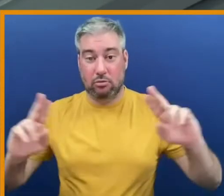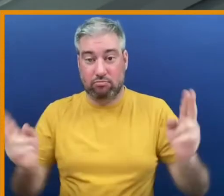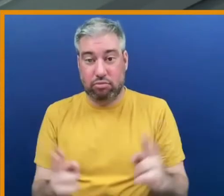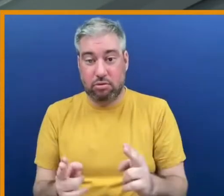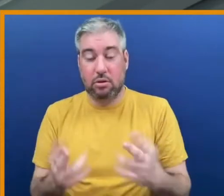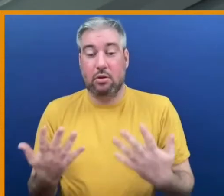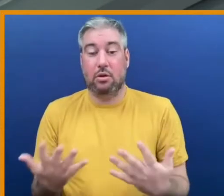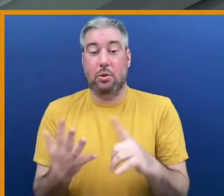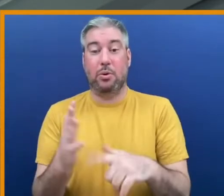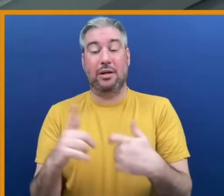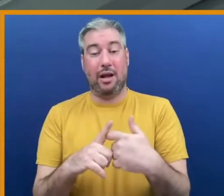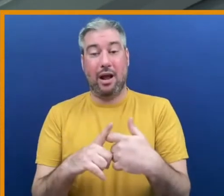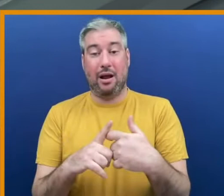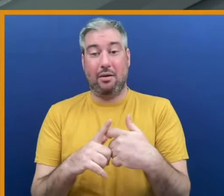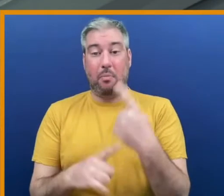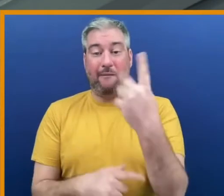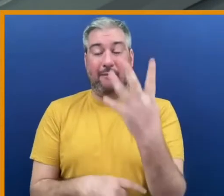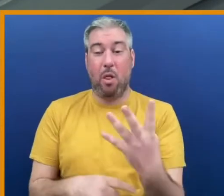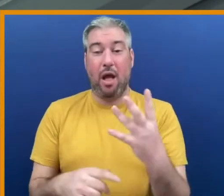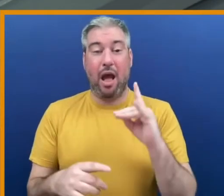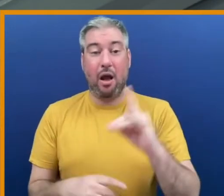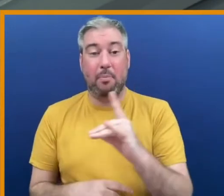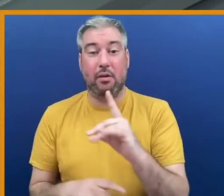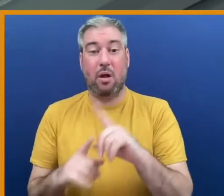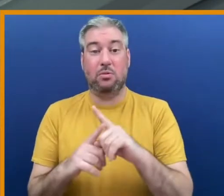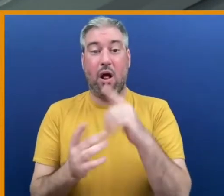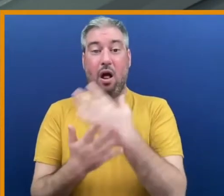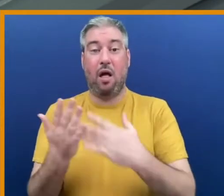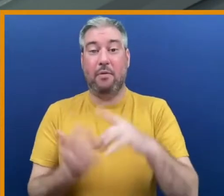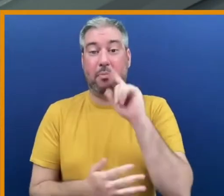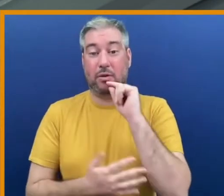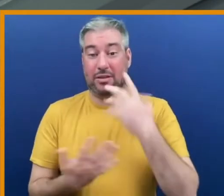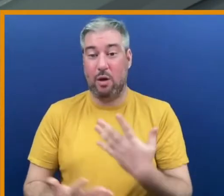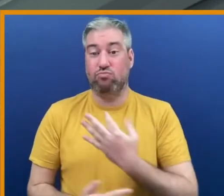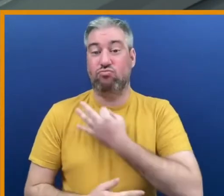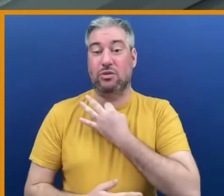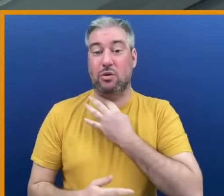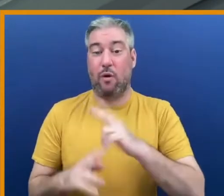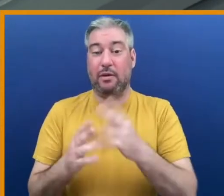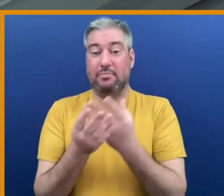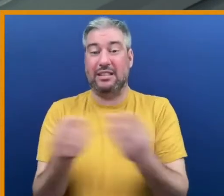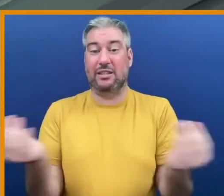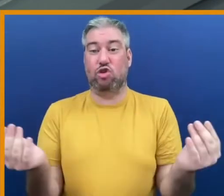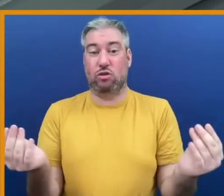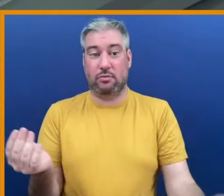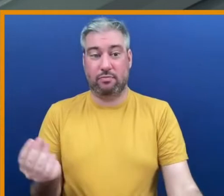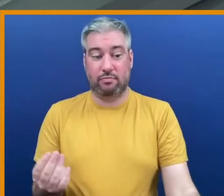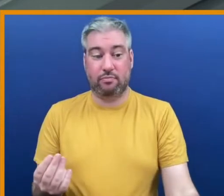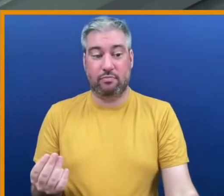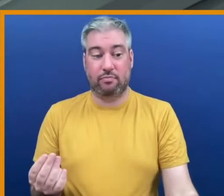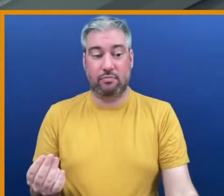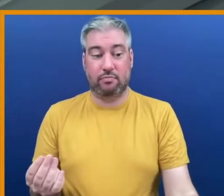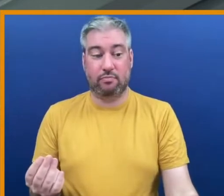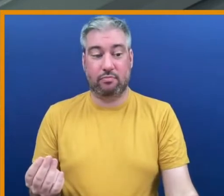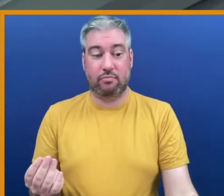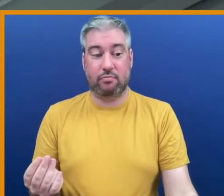assessed are at risk of extinction. This motion calls for the UK to turn our record of being worst among the G7 nations